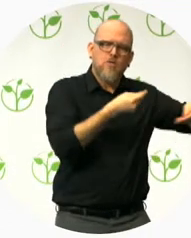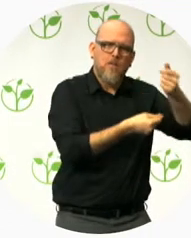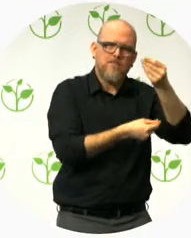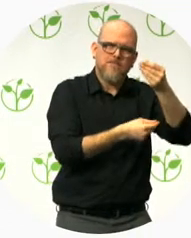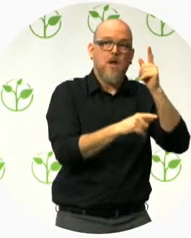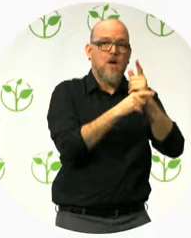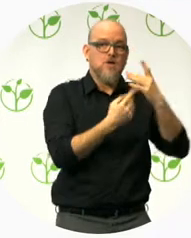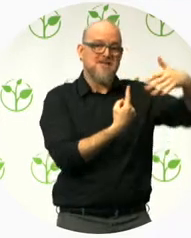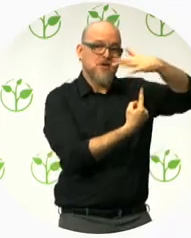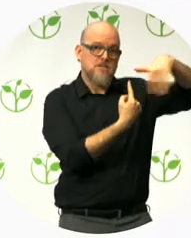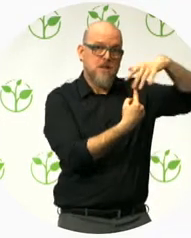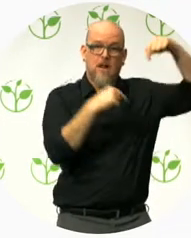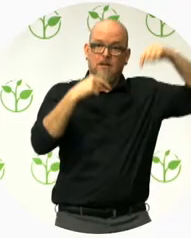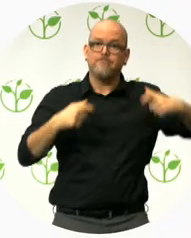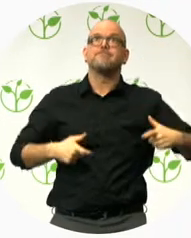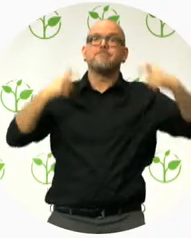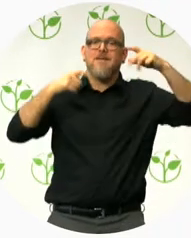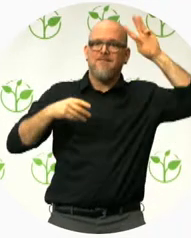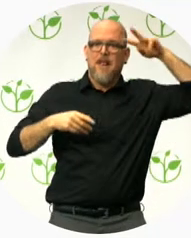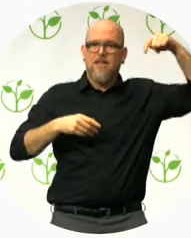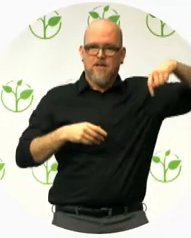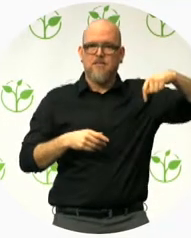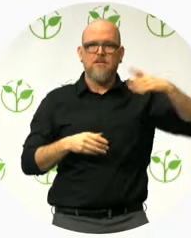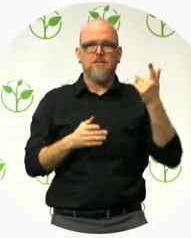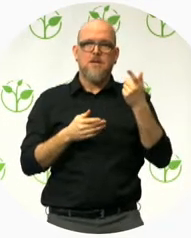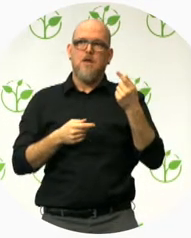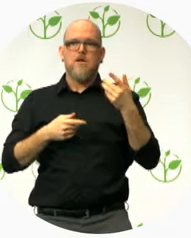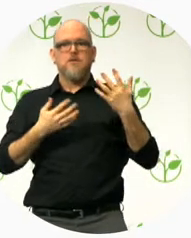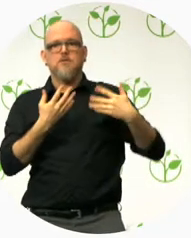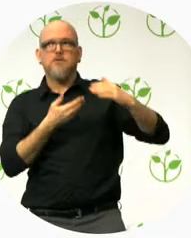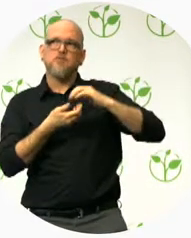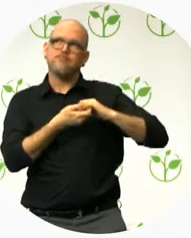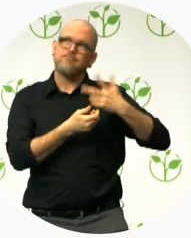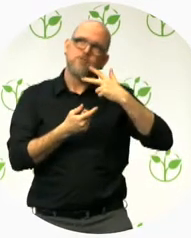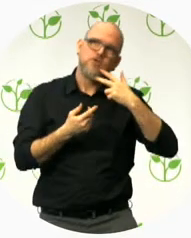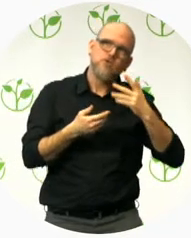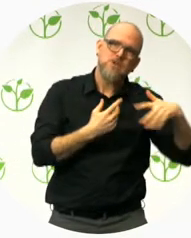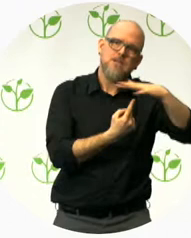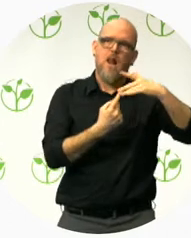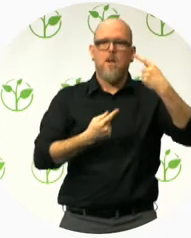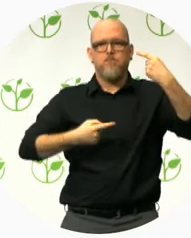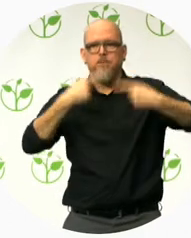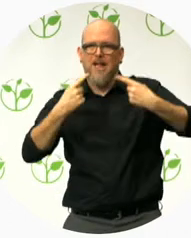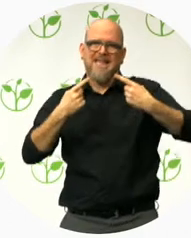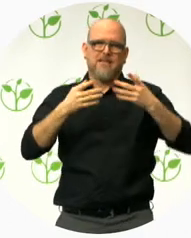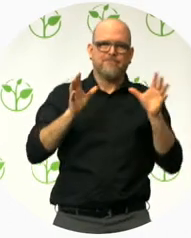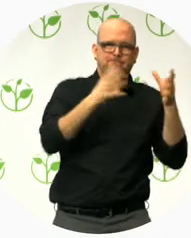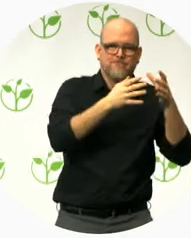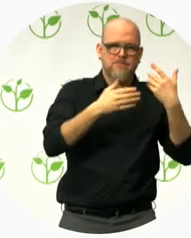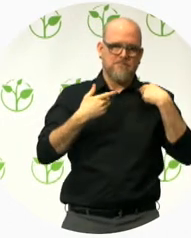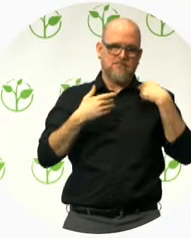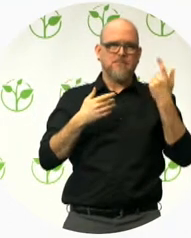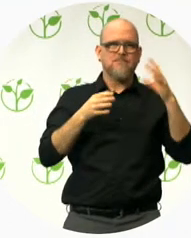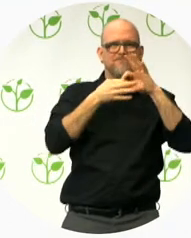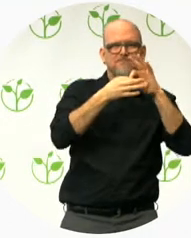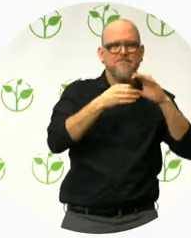division I lead, the Division for Social Policy and Development, deals with promoting and developing